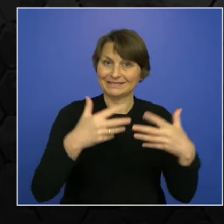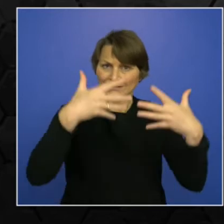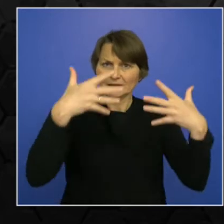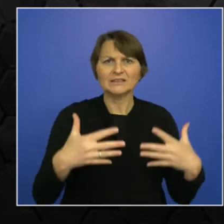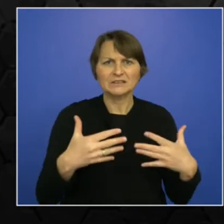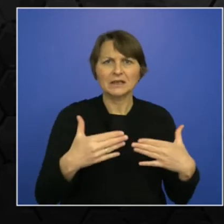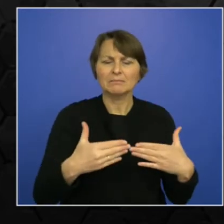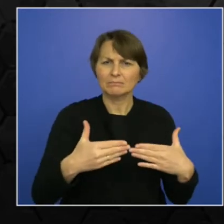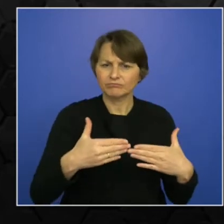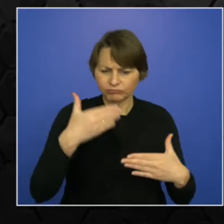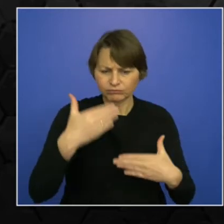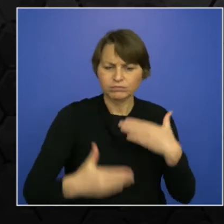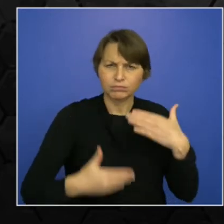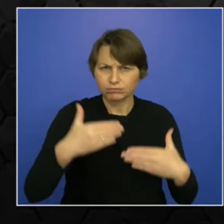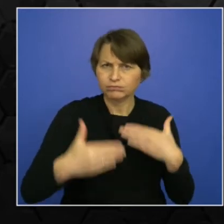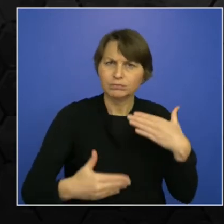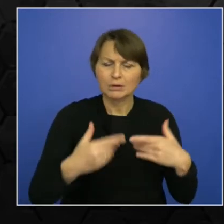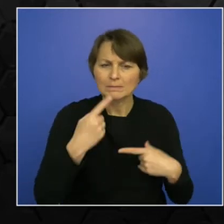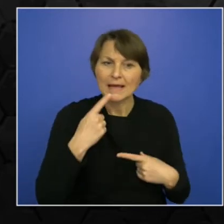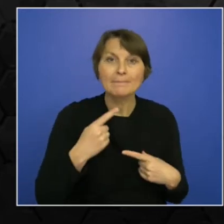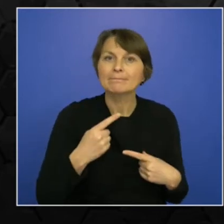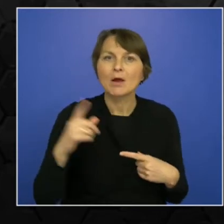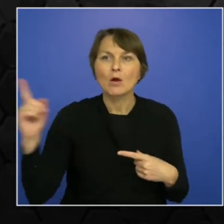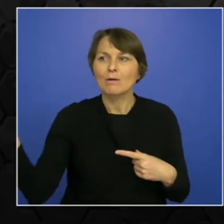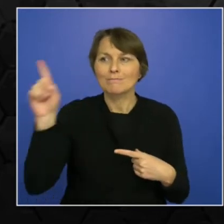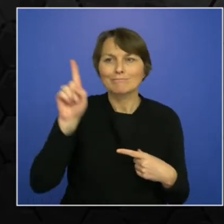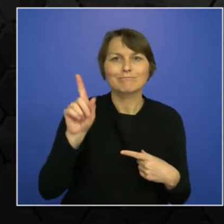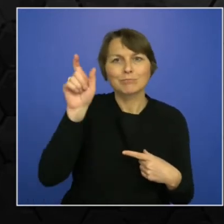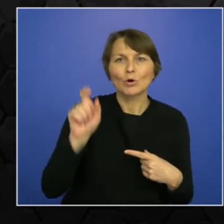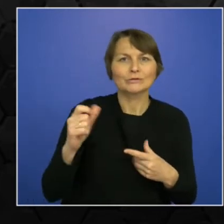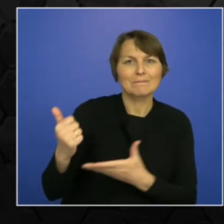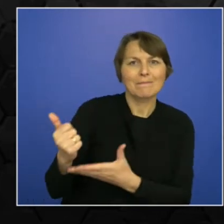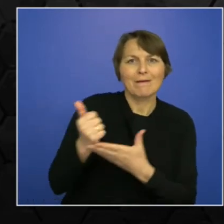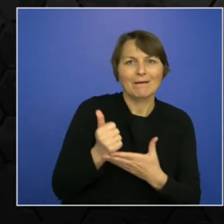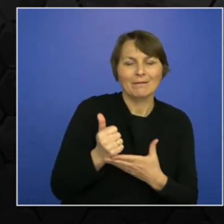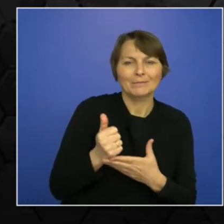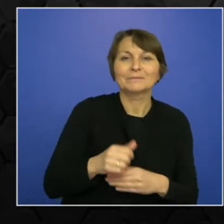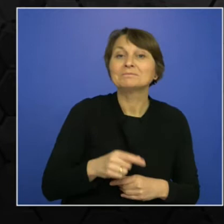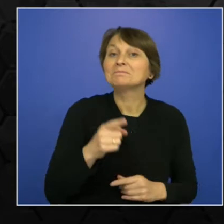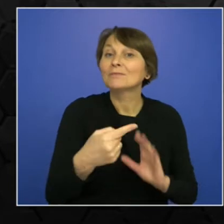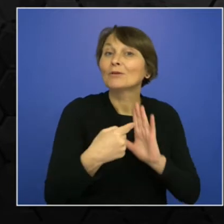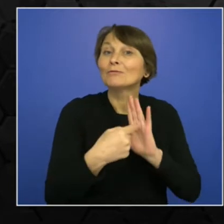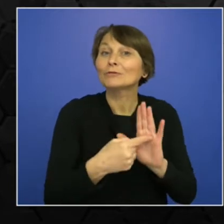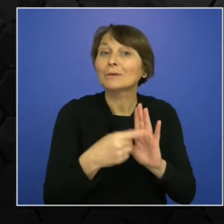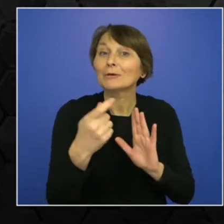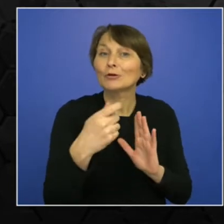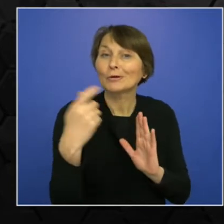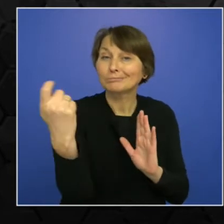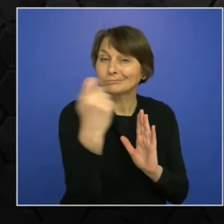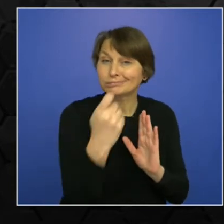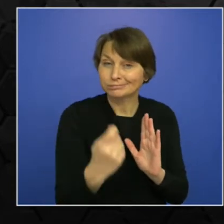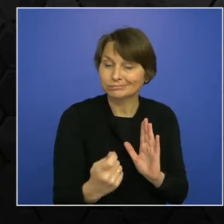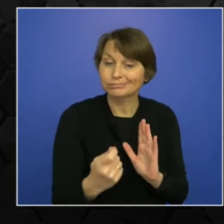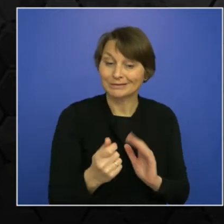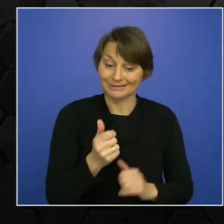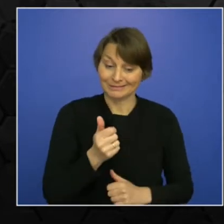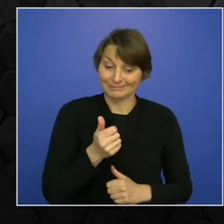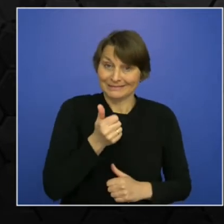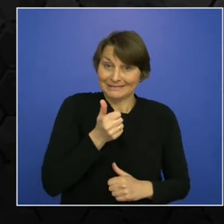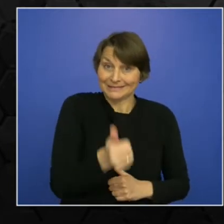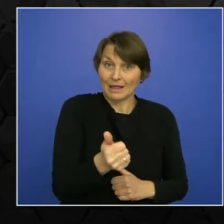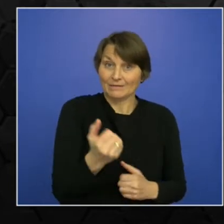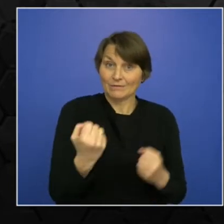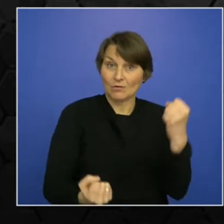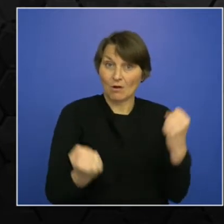small decisions without human guidance. For example, you are designing an autonomous car and you want to ensure